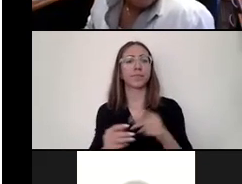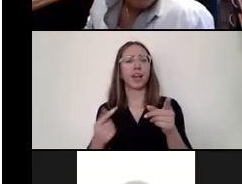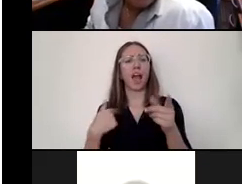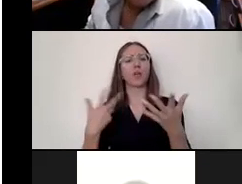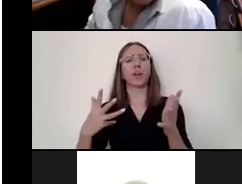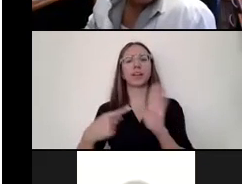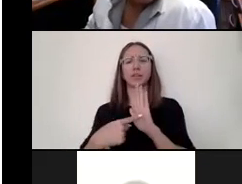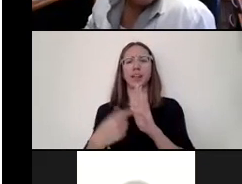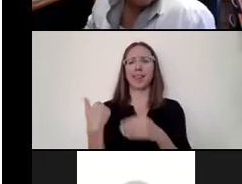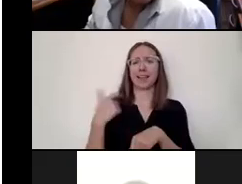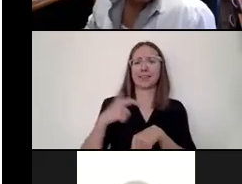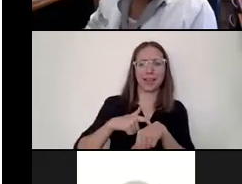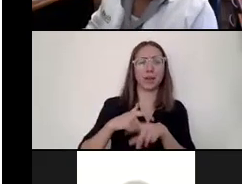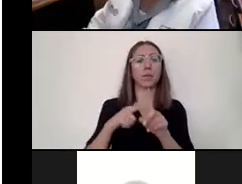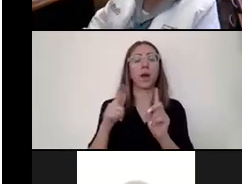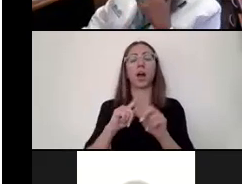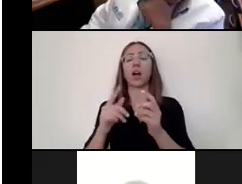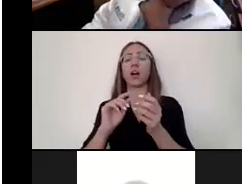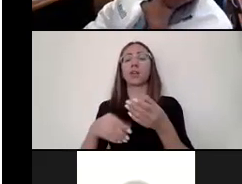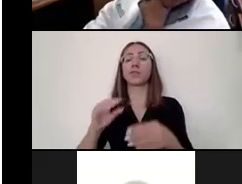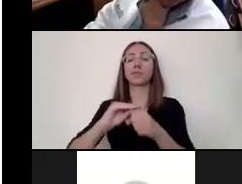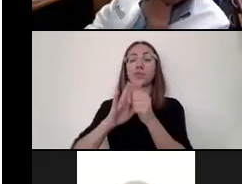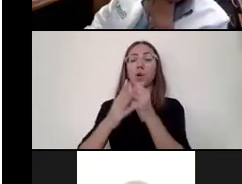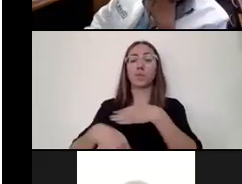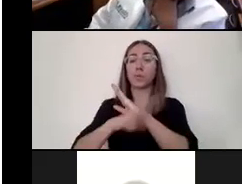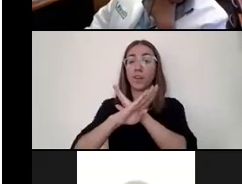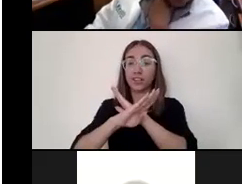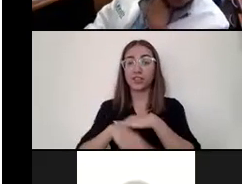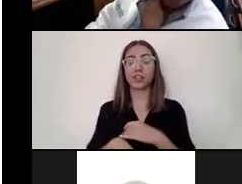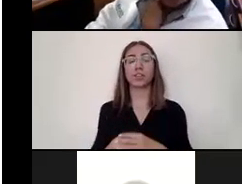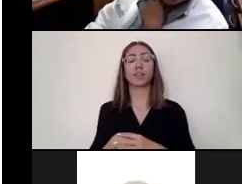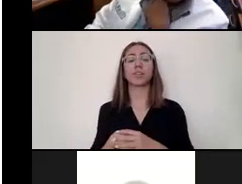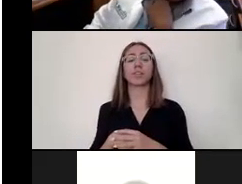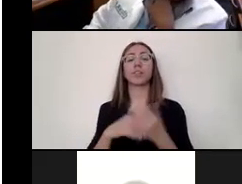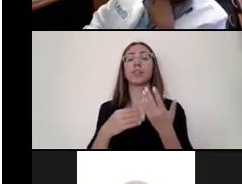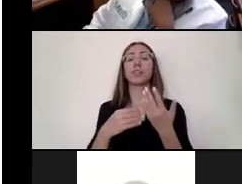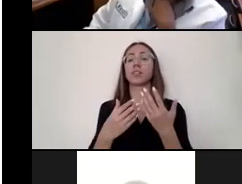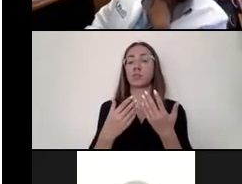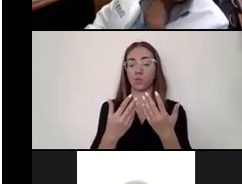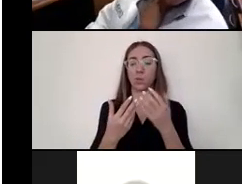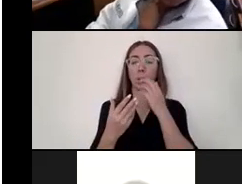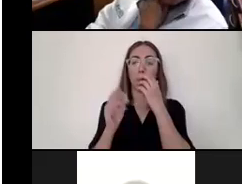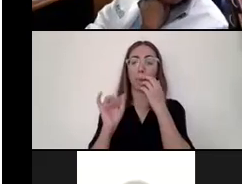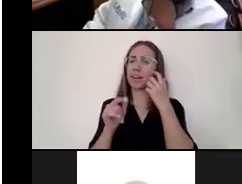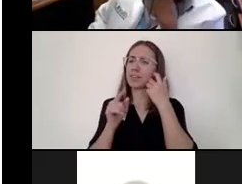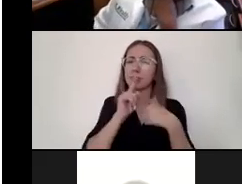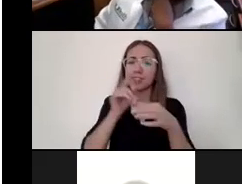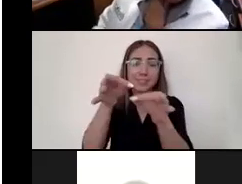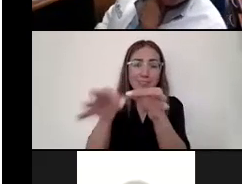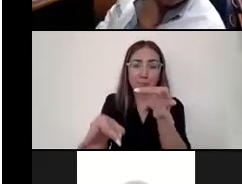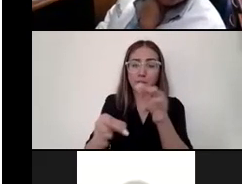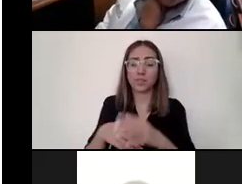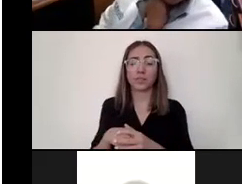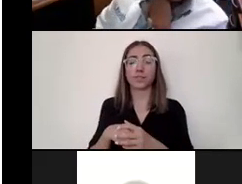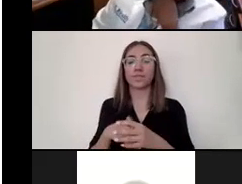but COVID prevention, before we talk about the vaccines in terms of update, COVID prevention is extremely simple. One, avoid being